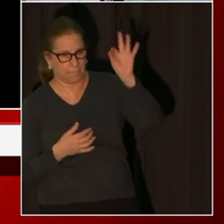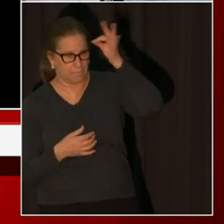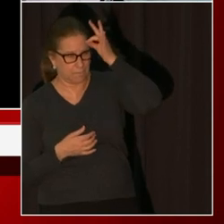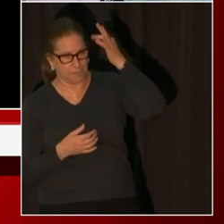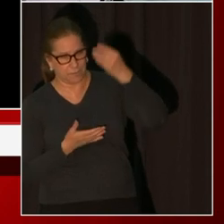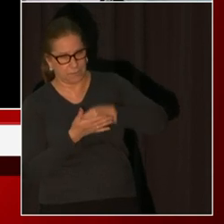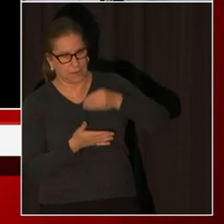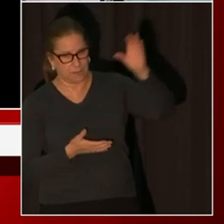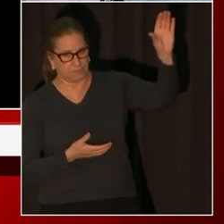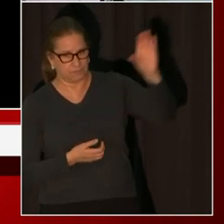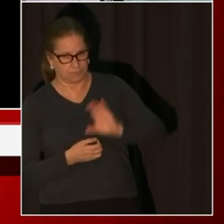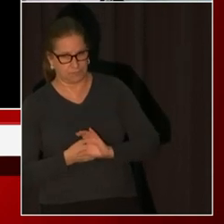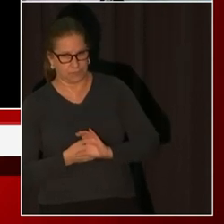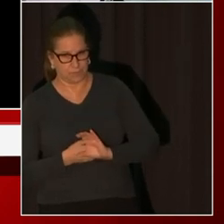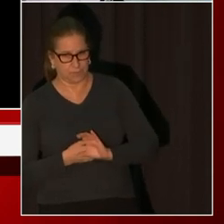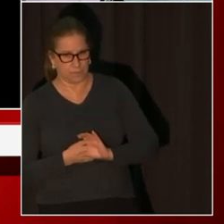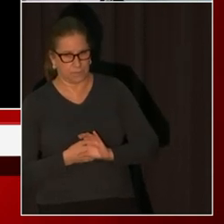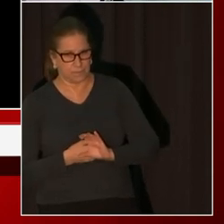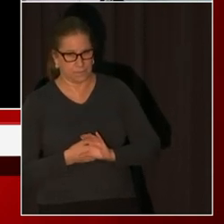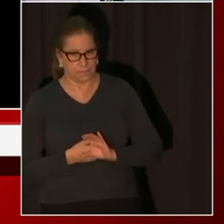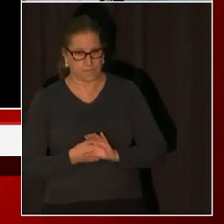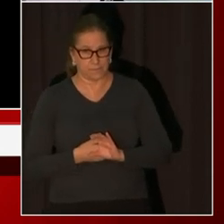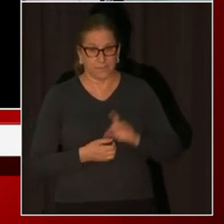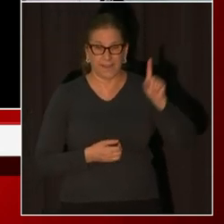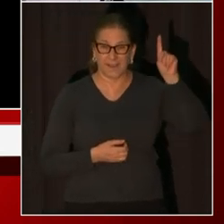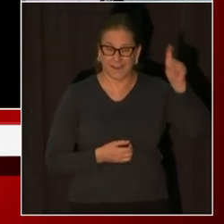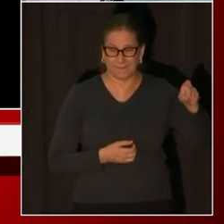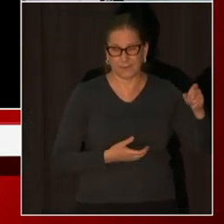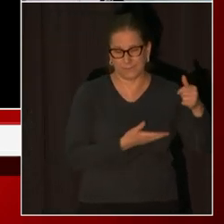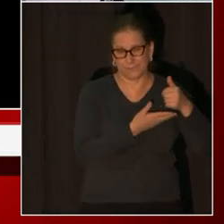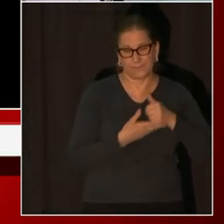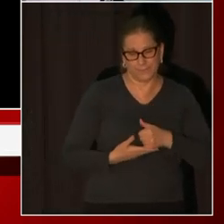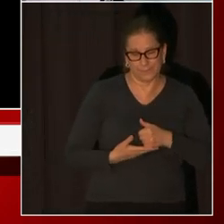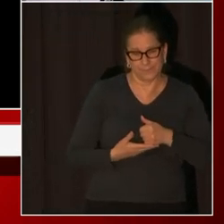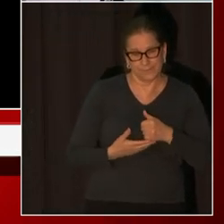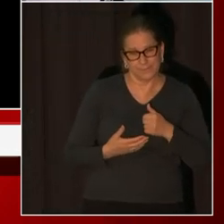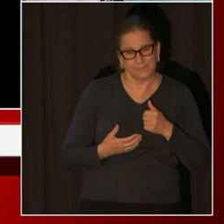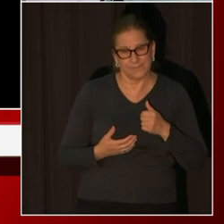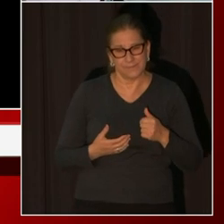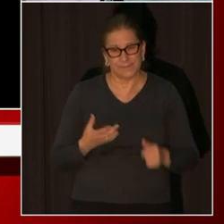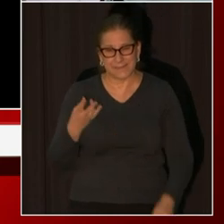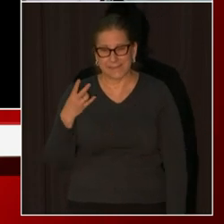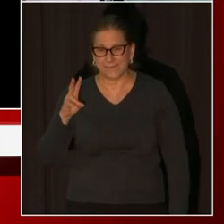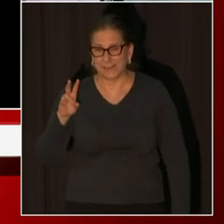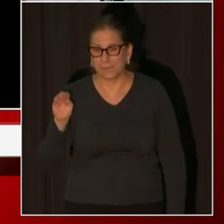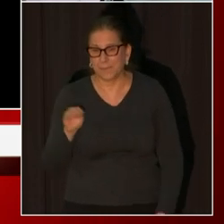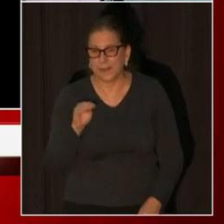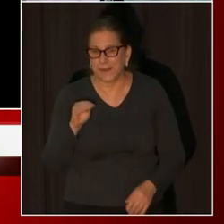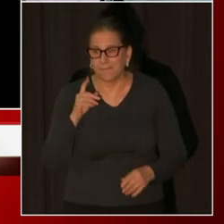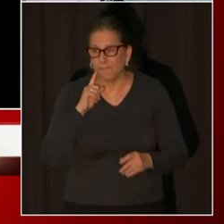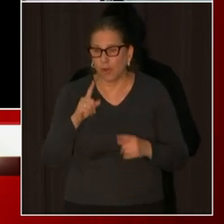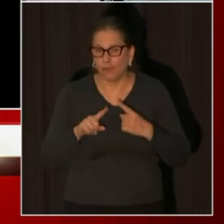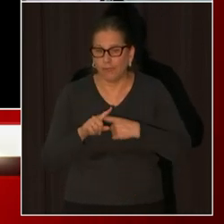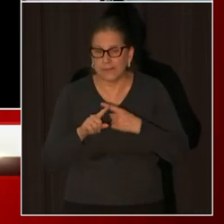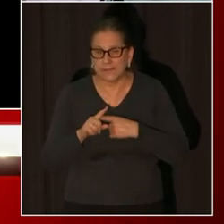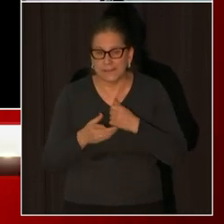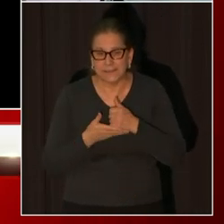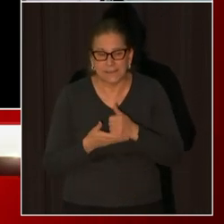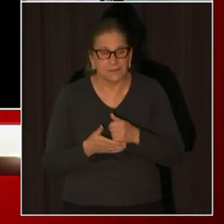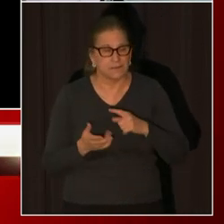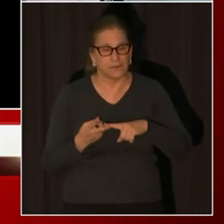associated guidance. So there's $17 million in rental assistance, $12.4 million that would go to the Housing